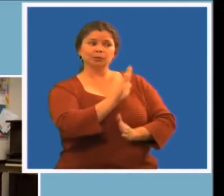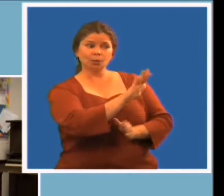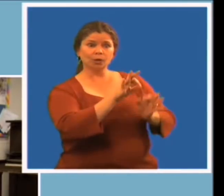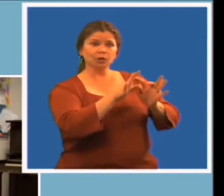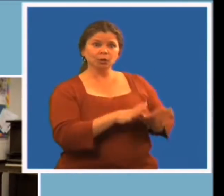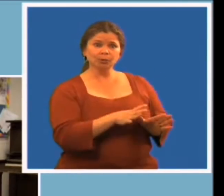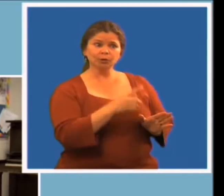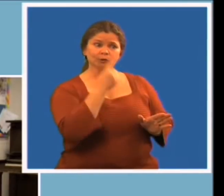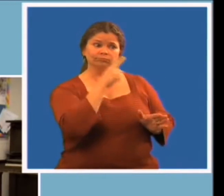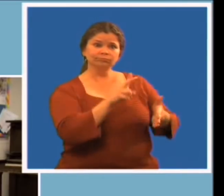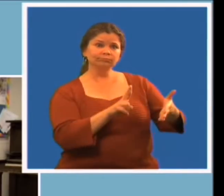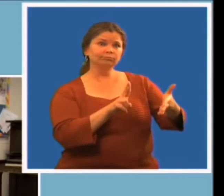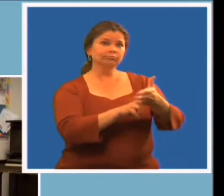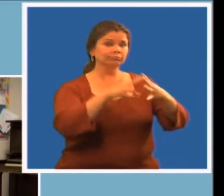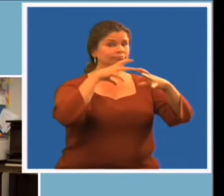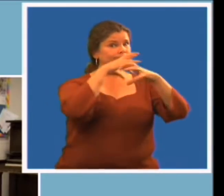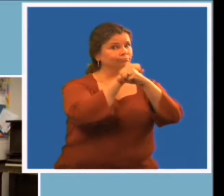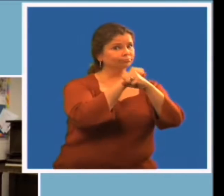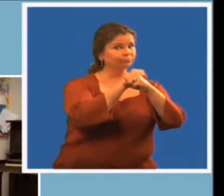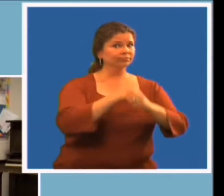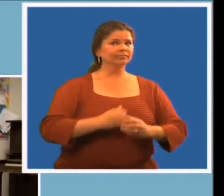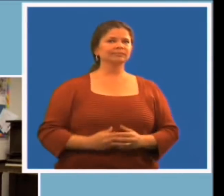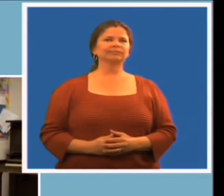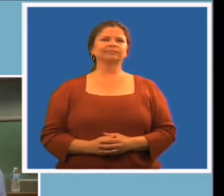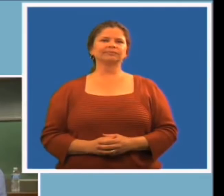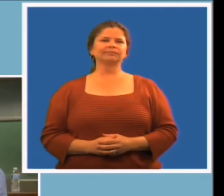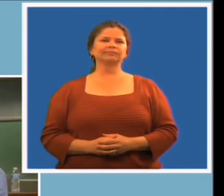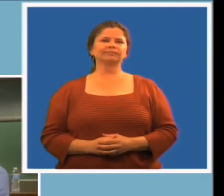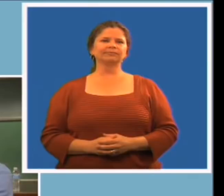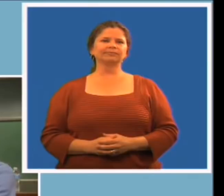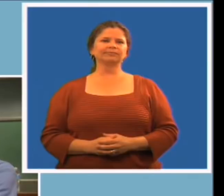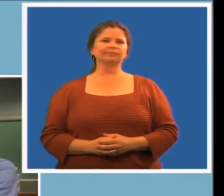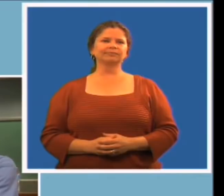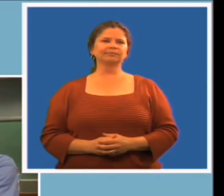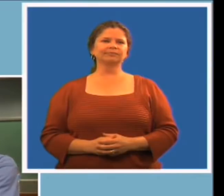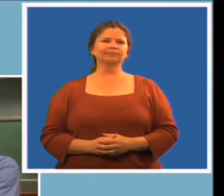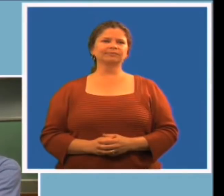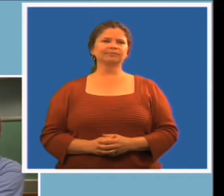Jennifer, I would ask that your interpreter sign our standard oath of confidentiality.